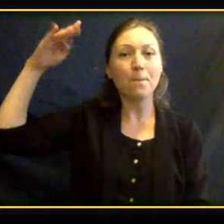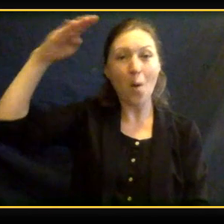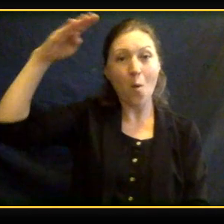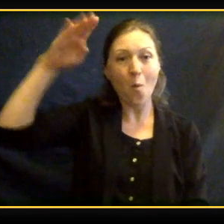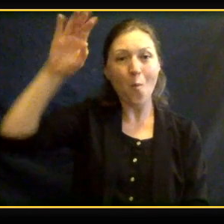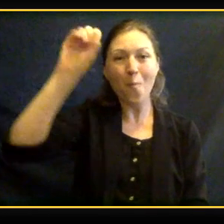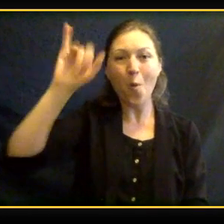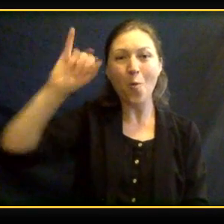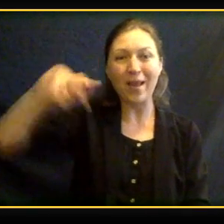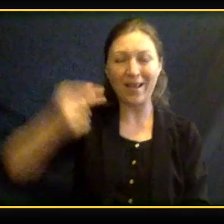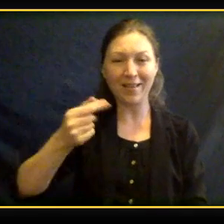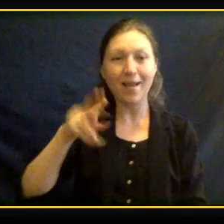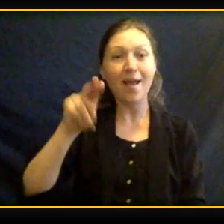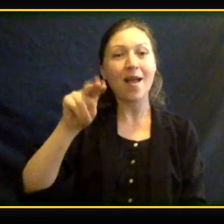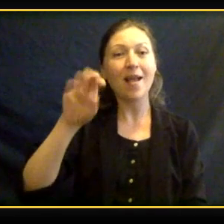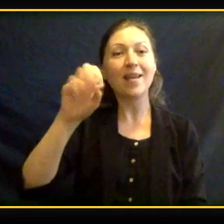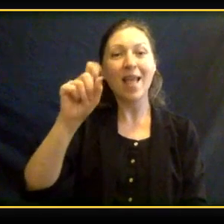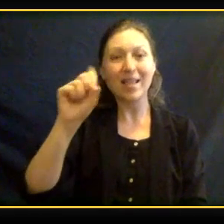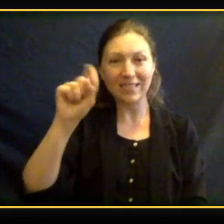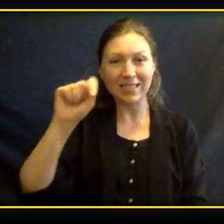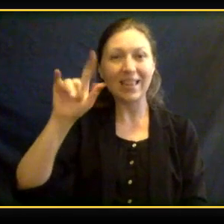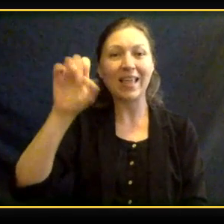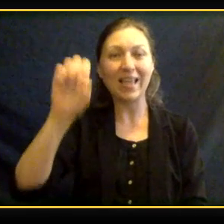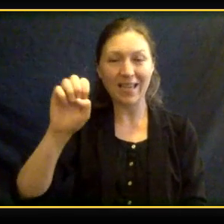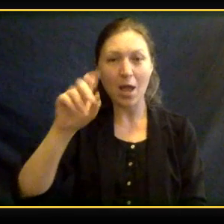Regions, Permobile.